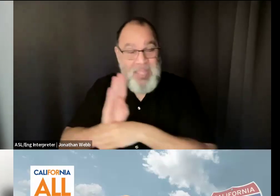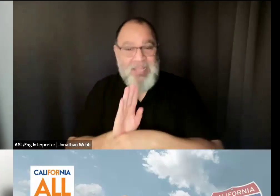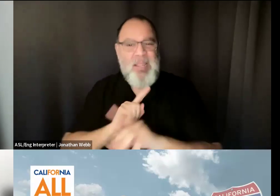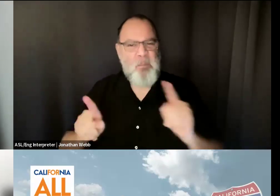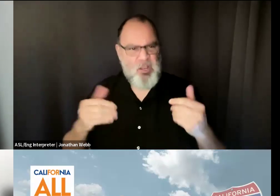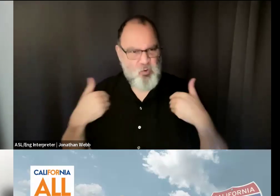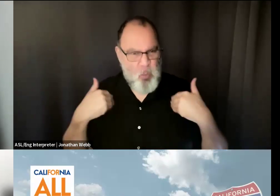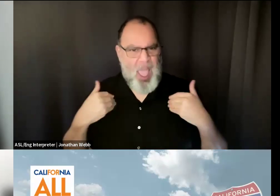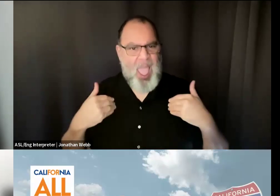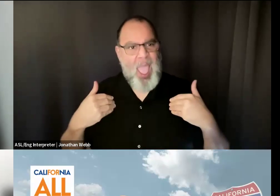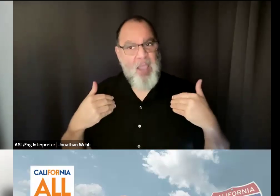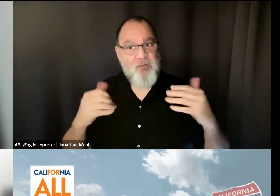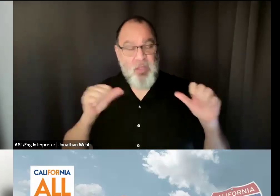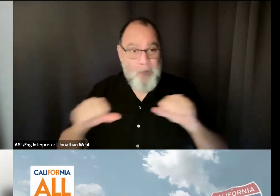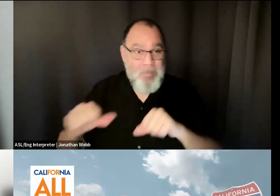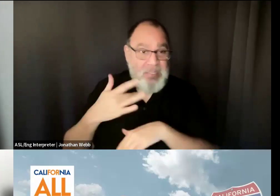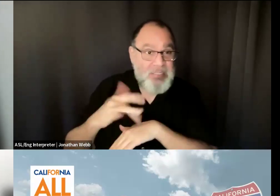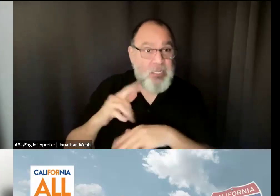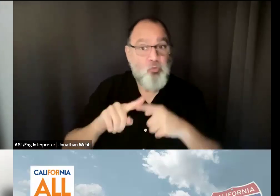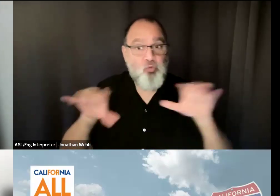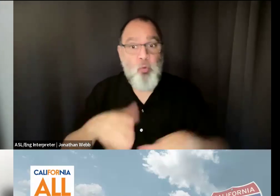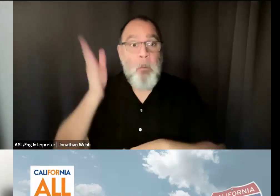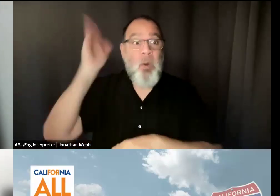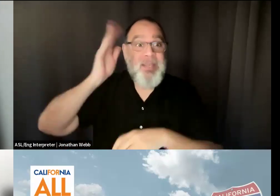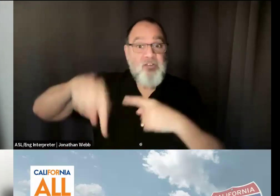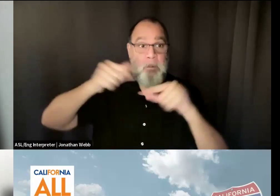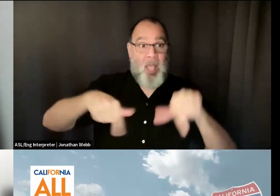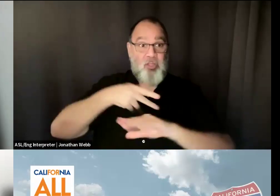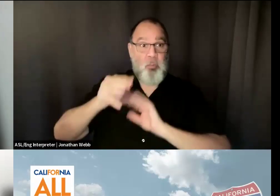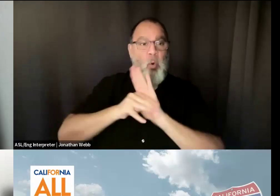presentations about the program to outside groups?